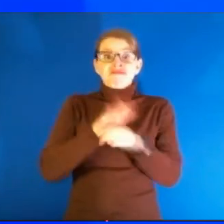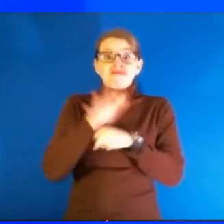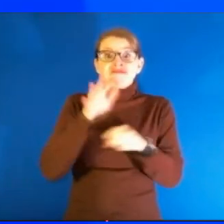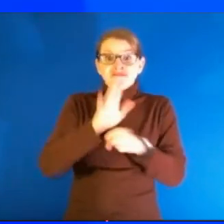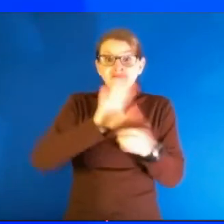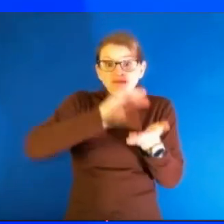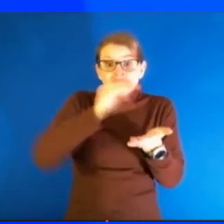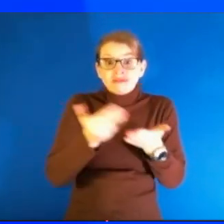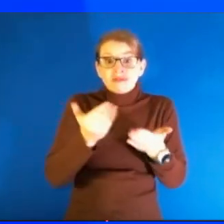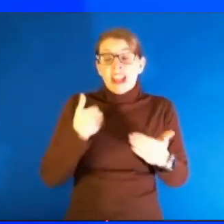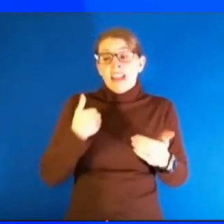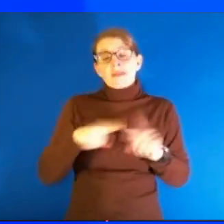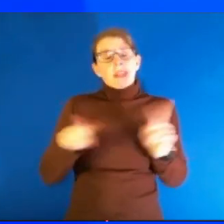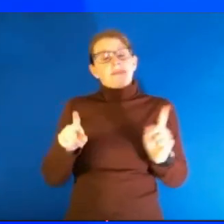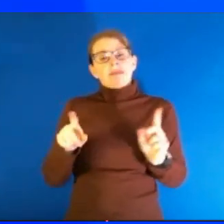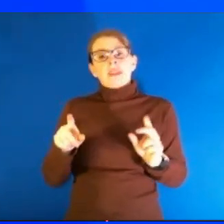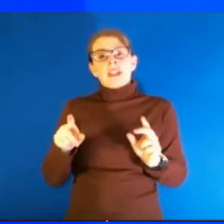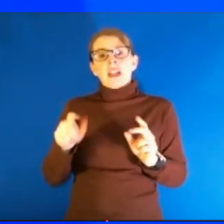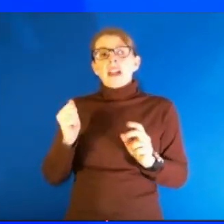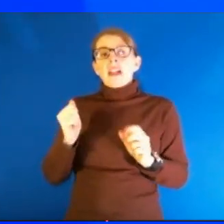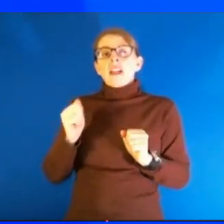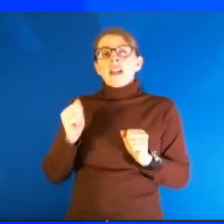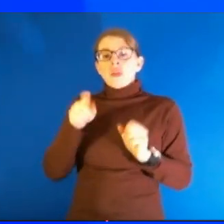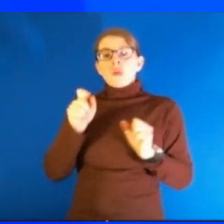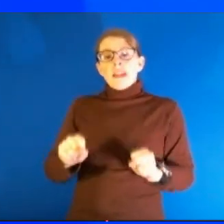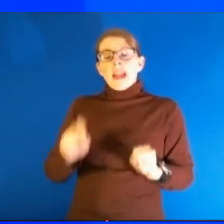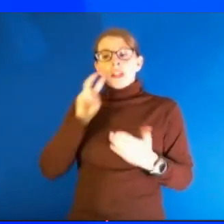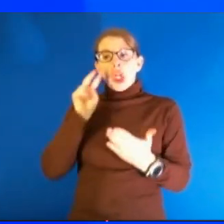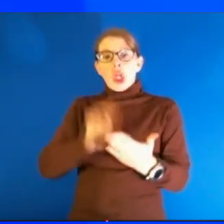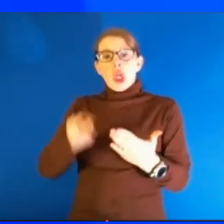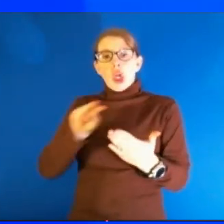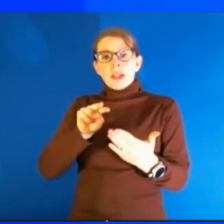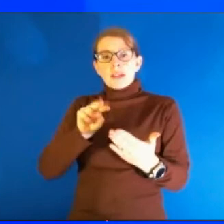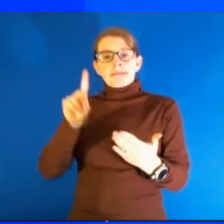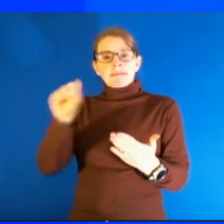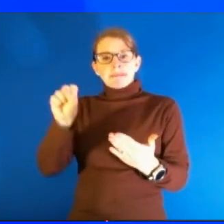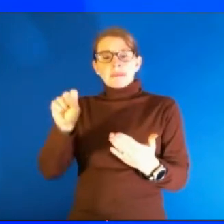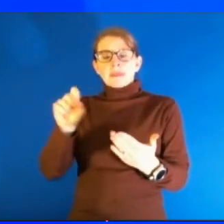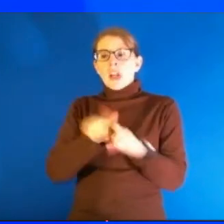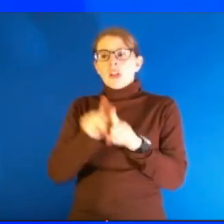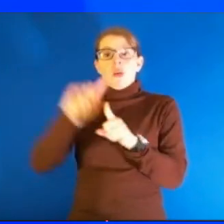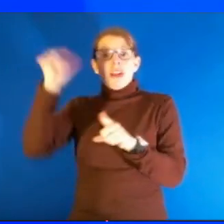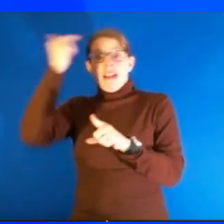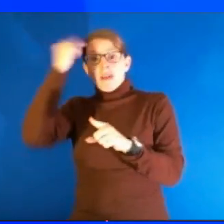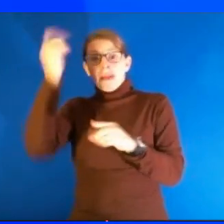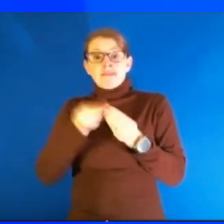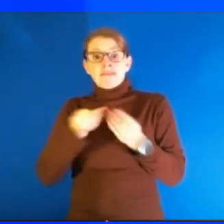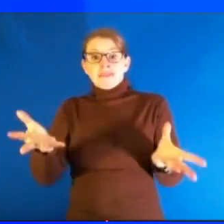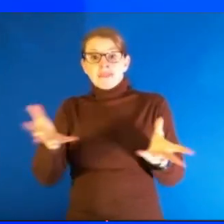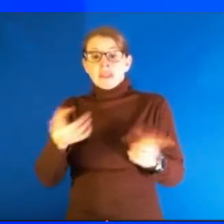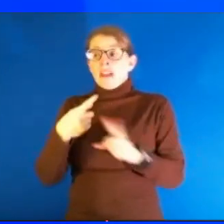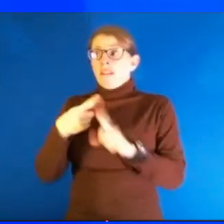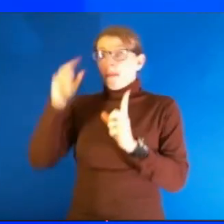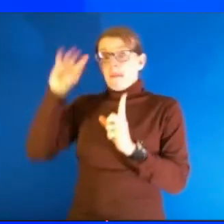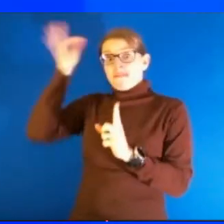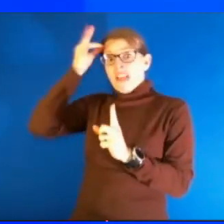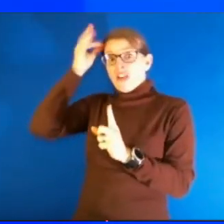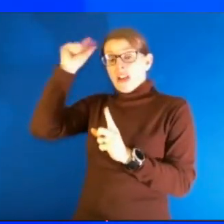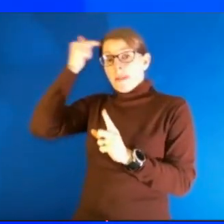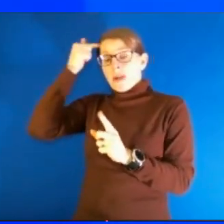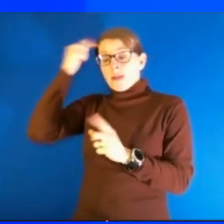you can look where they're available in Kansas, and they're distributed through the government. So they're coming from the federal government to the state governments,